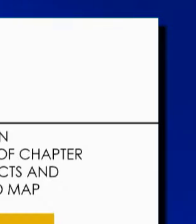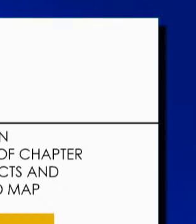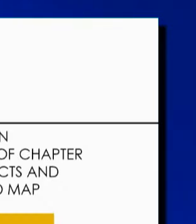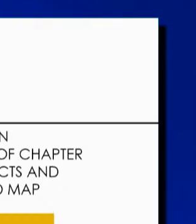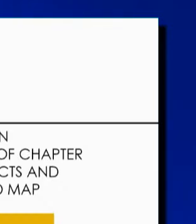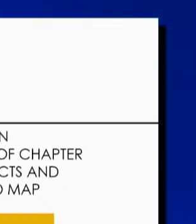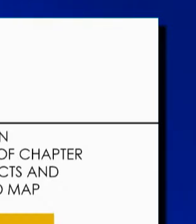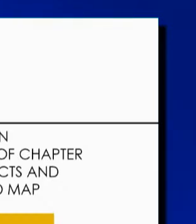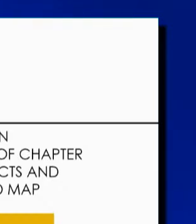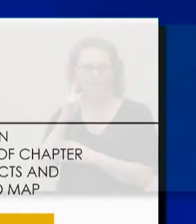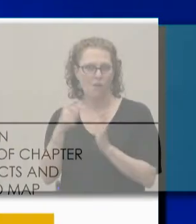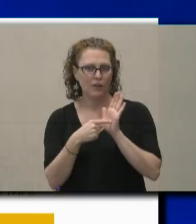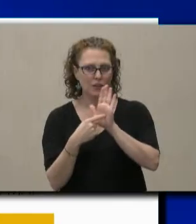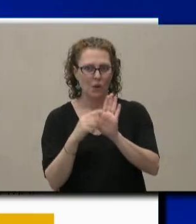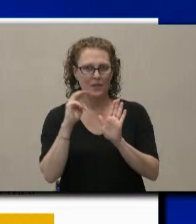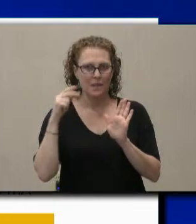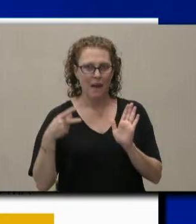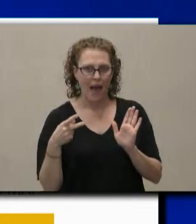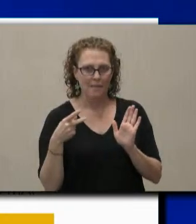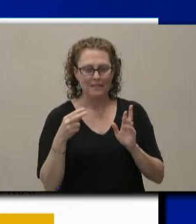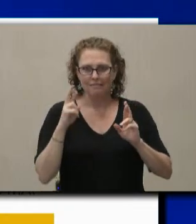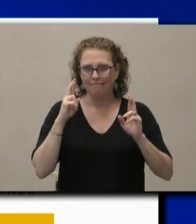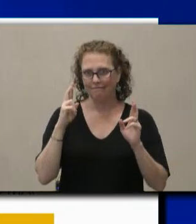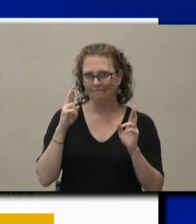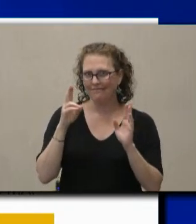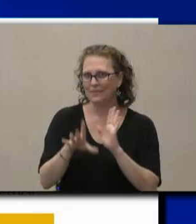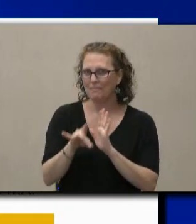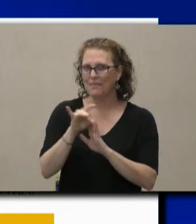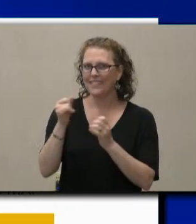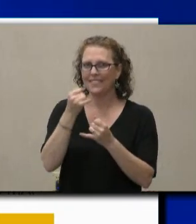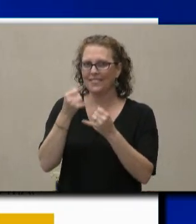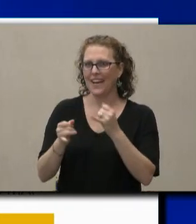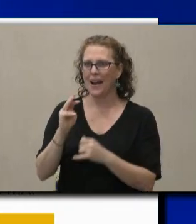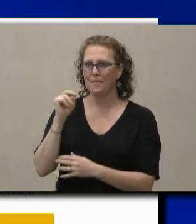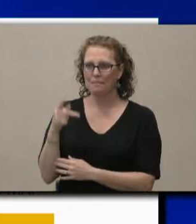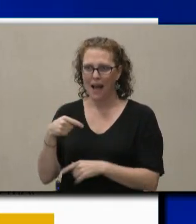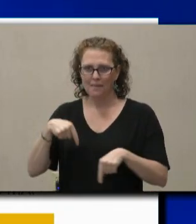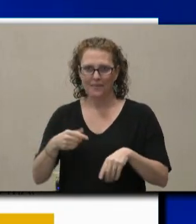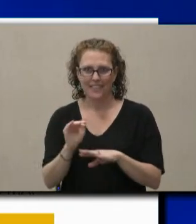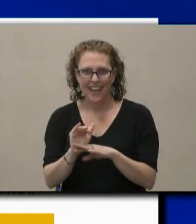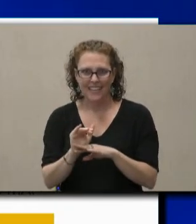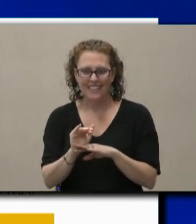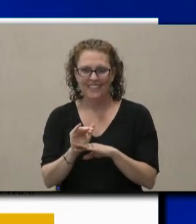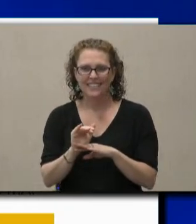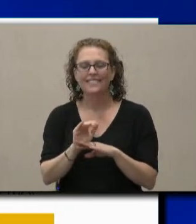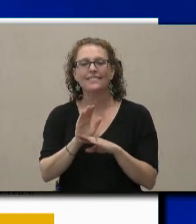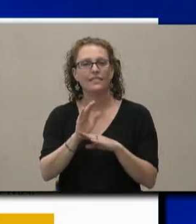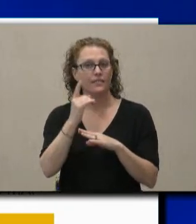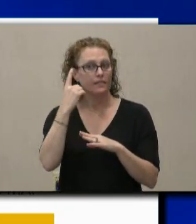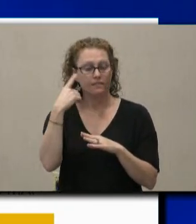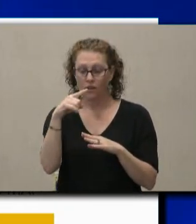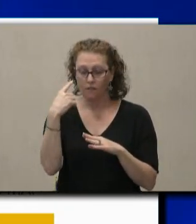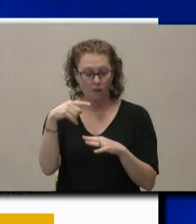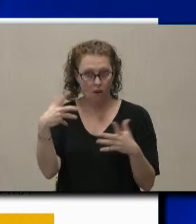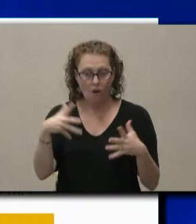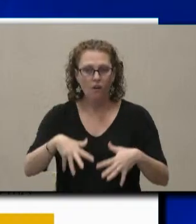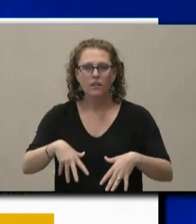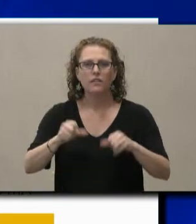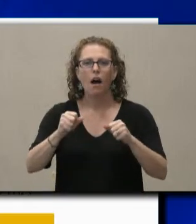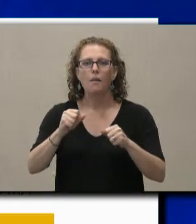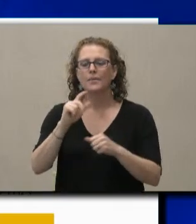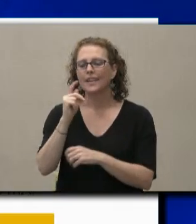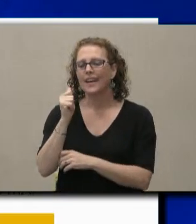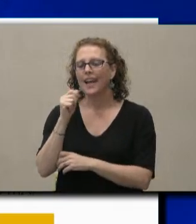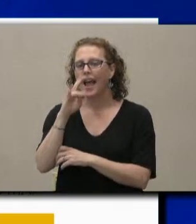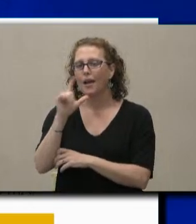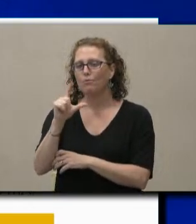and hopefully pick a final map this evening that can be adopted at the April 12th deadline in time for our